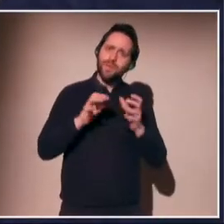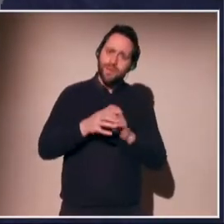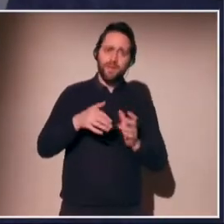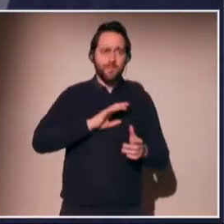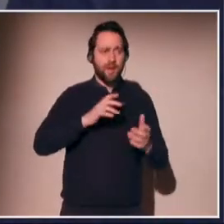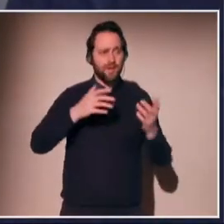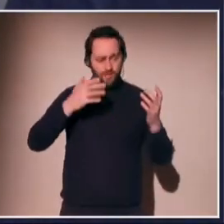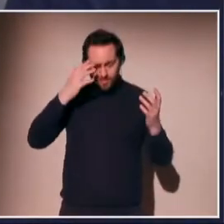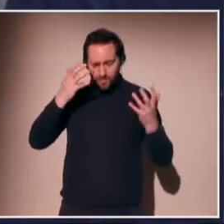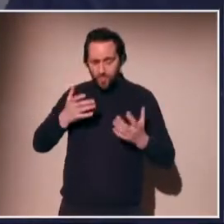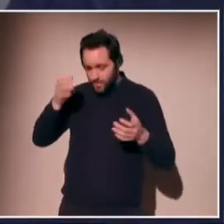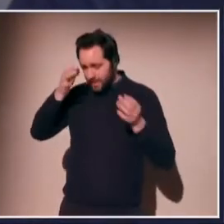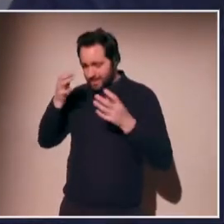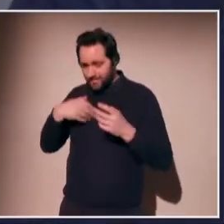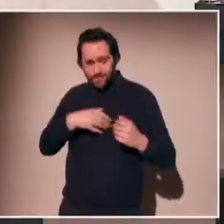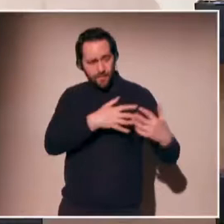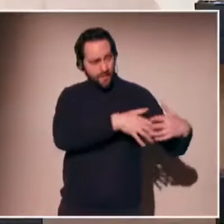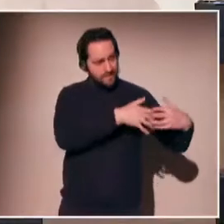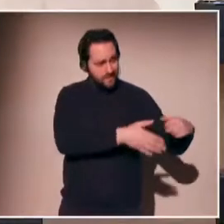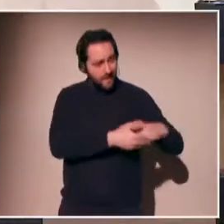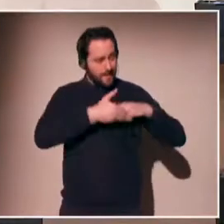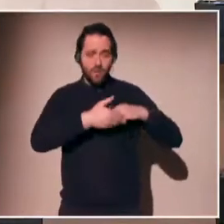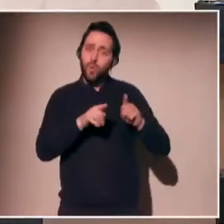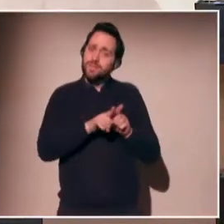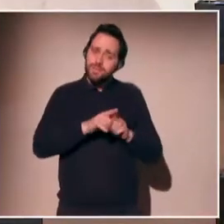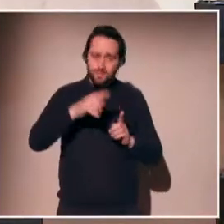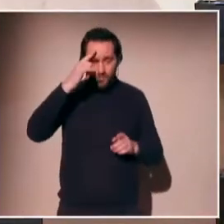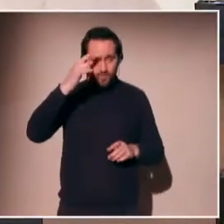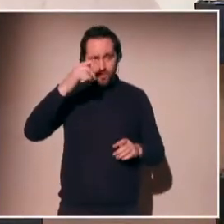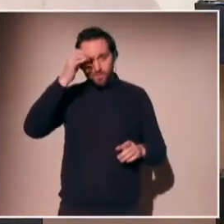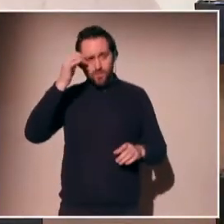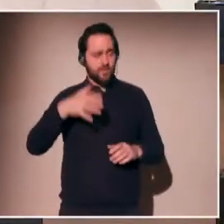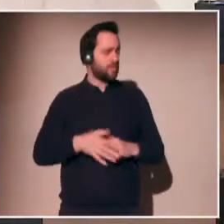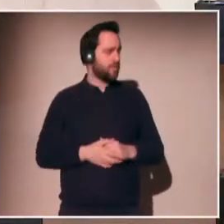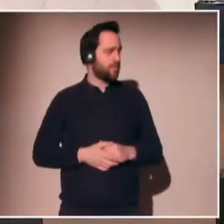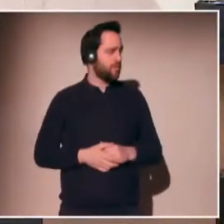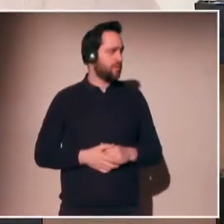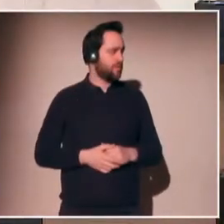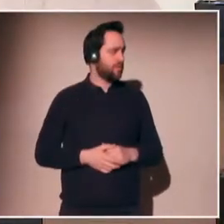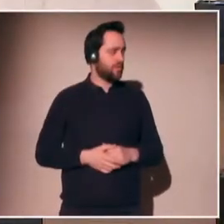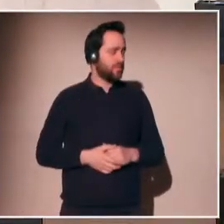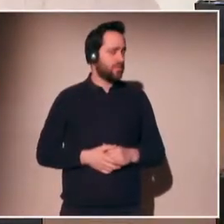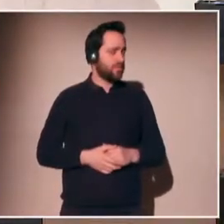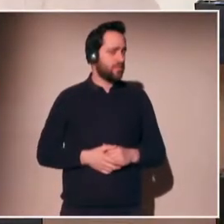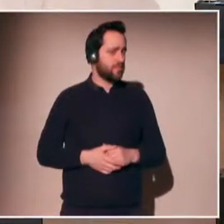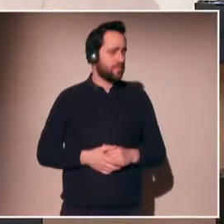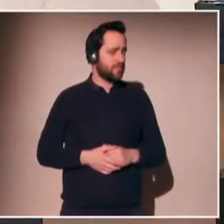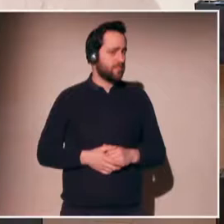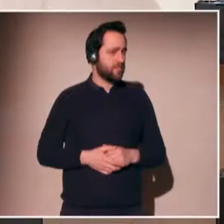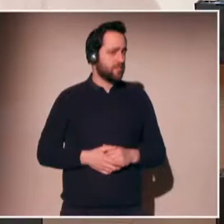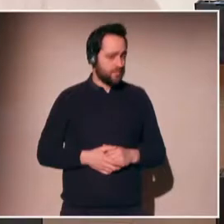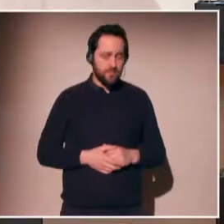creation. Super. So beyond the tech aspects of AI, you all mentioned the benefits for